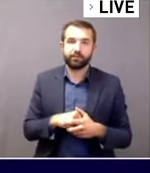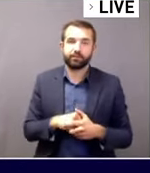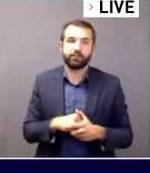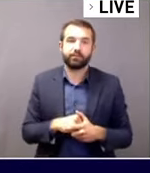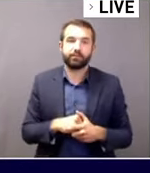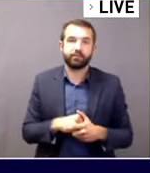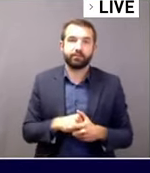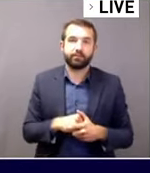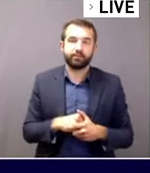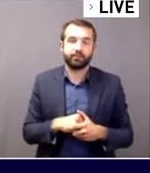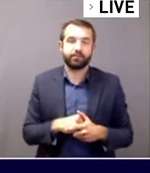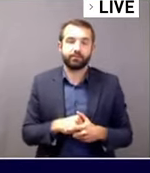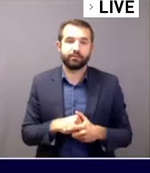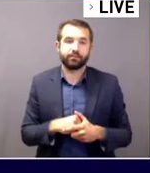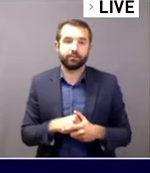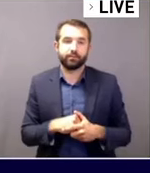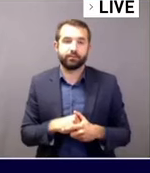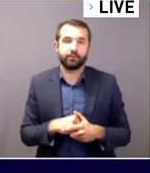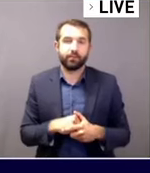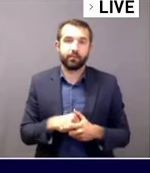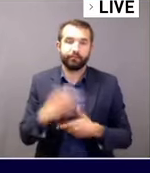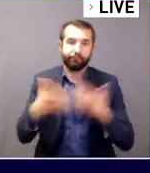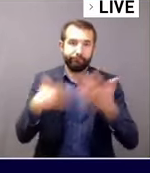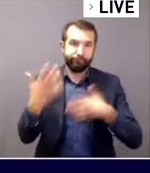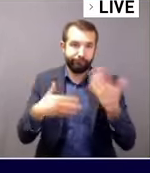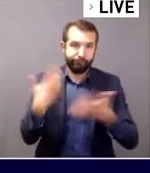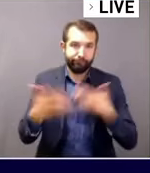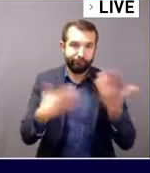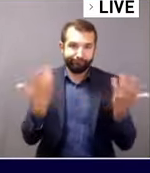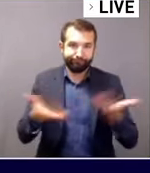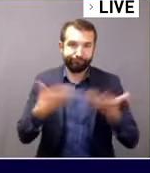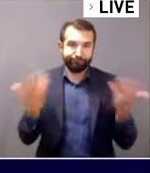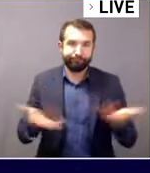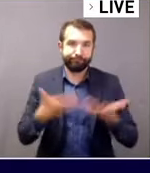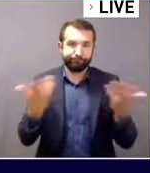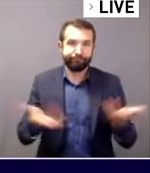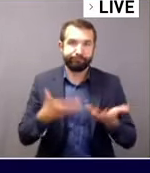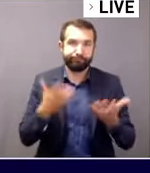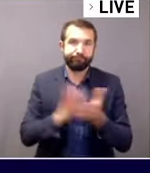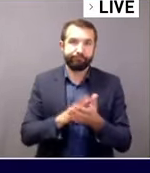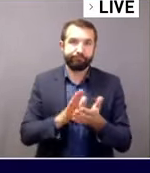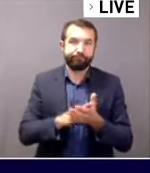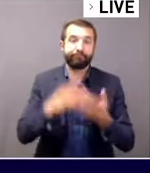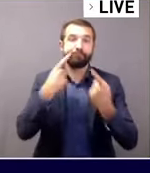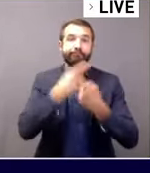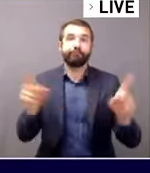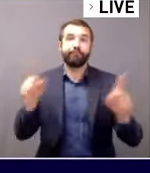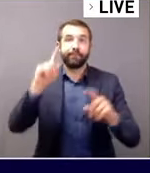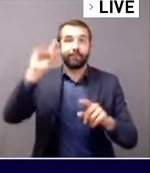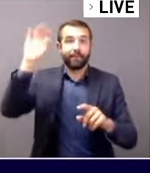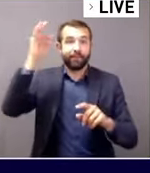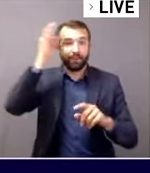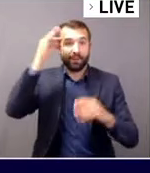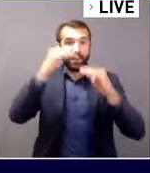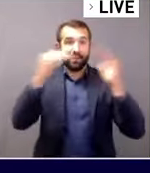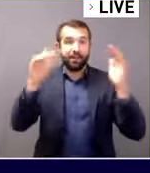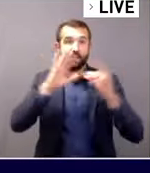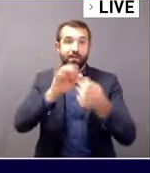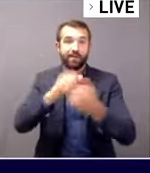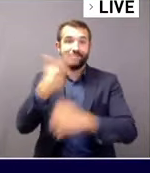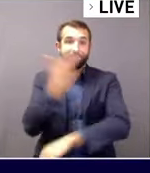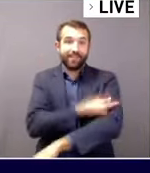about the news that there would be a talk about a vaccine being put into production by early